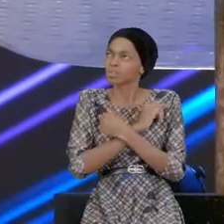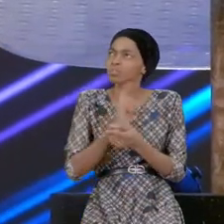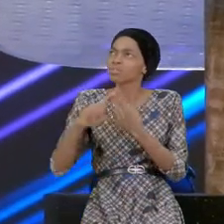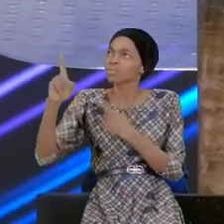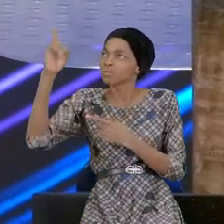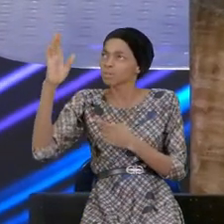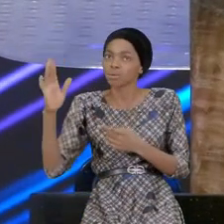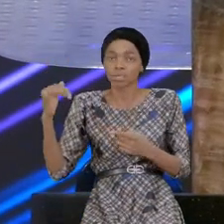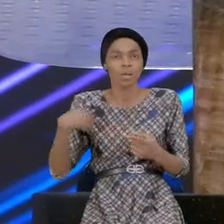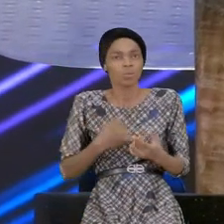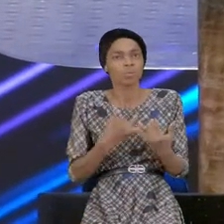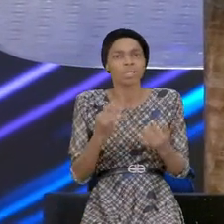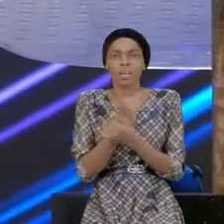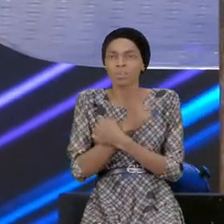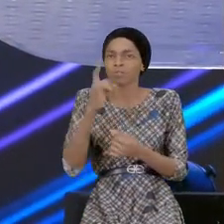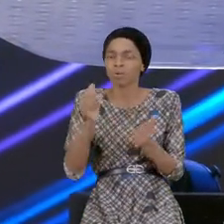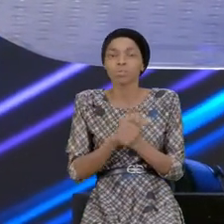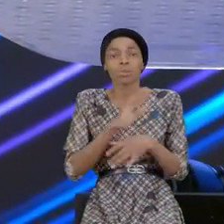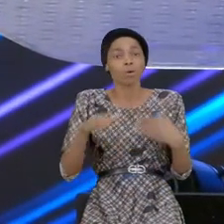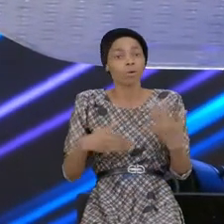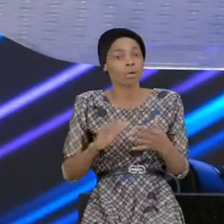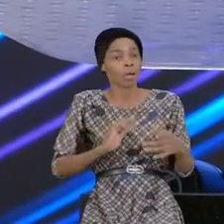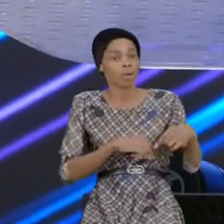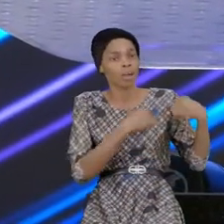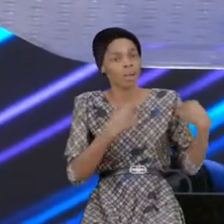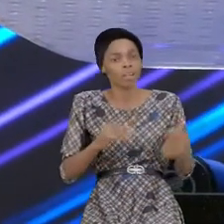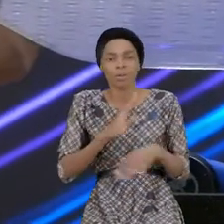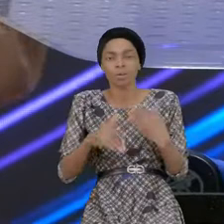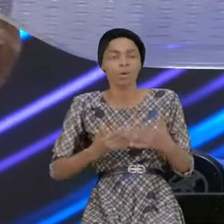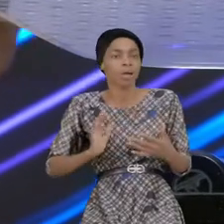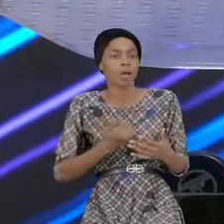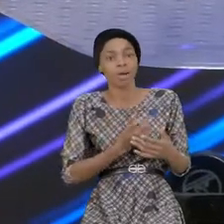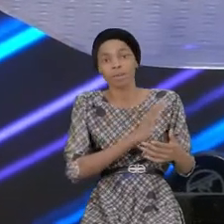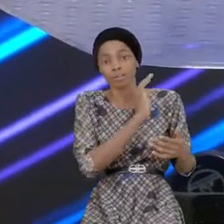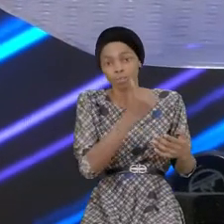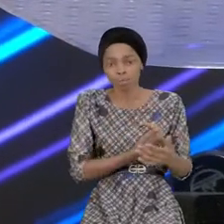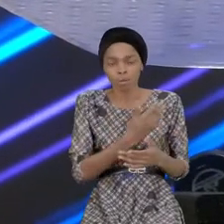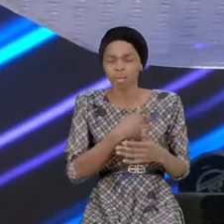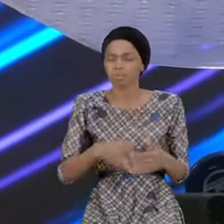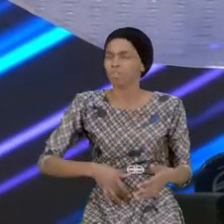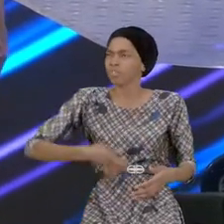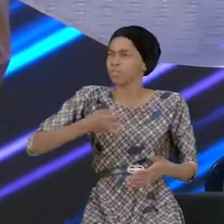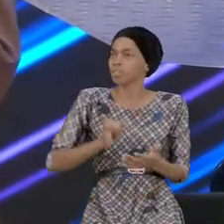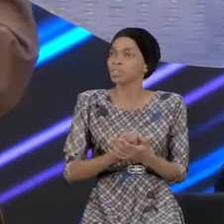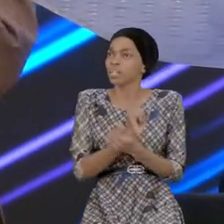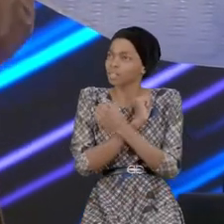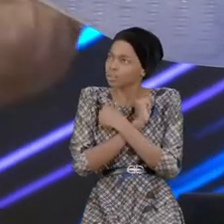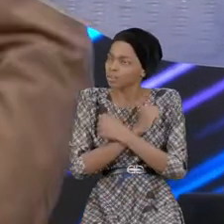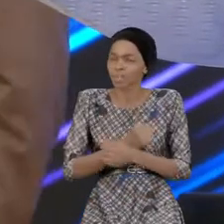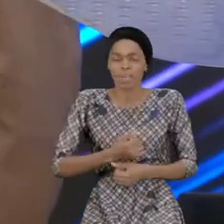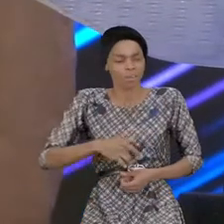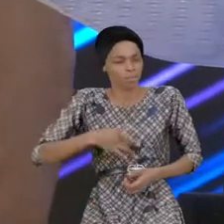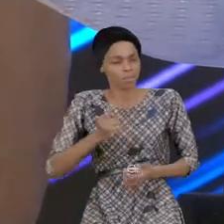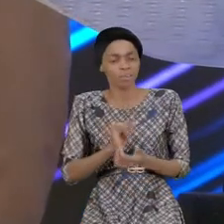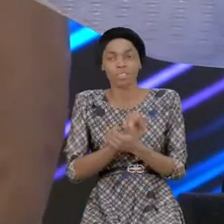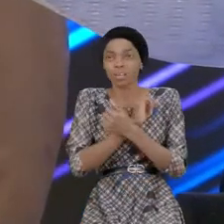love God with all our heart, all our soul, and all our mind. And we feel that love, sense that love towards